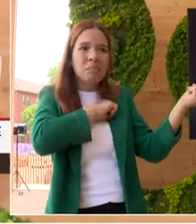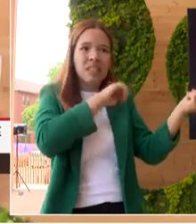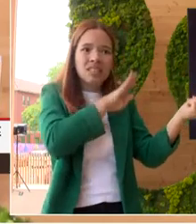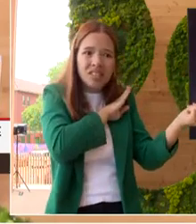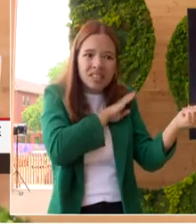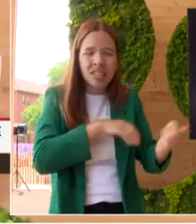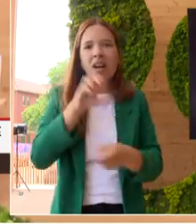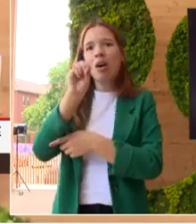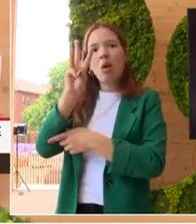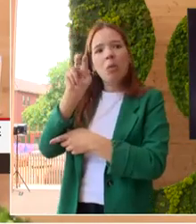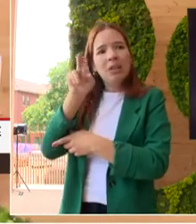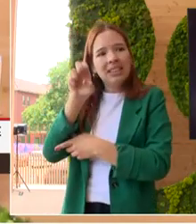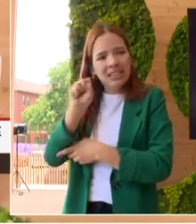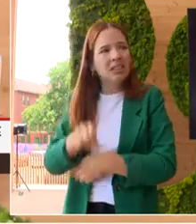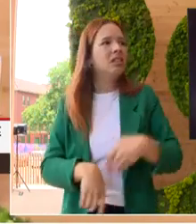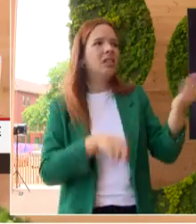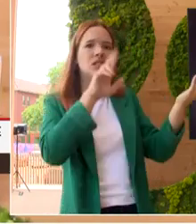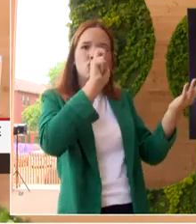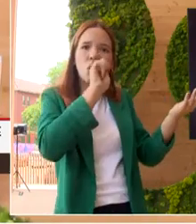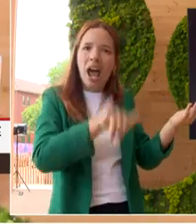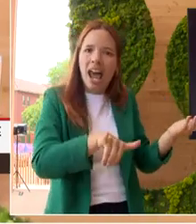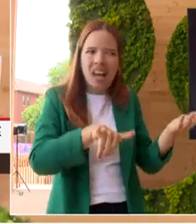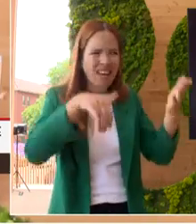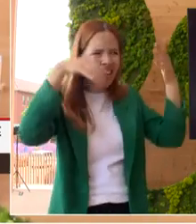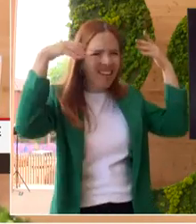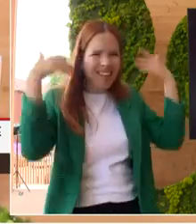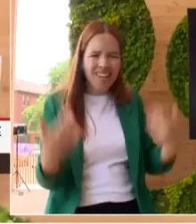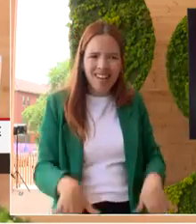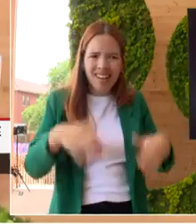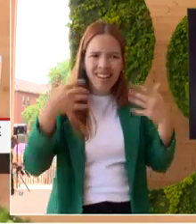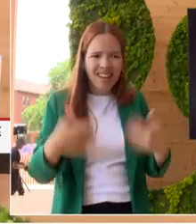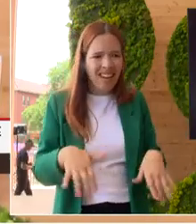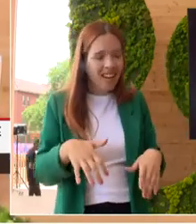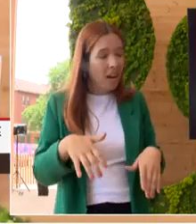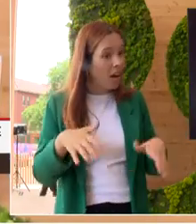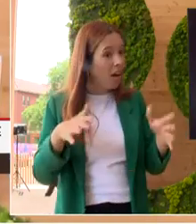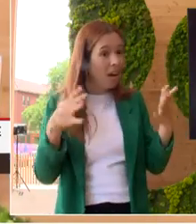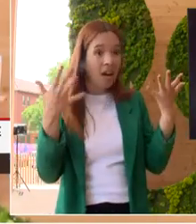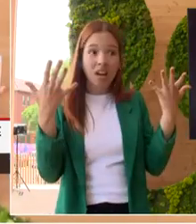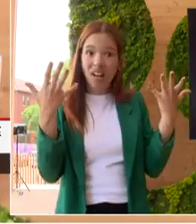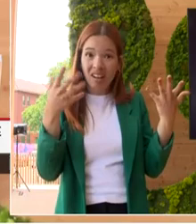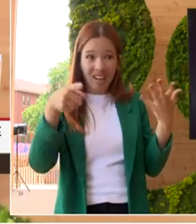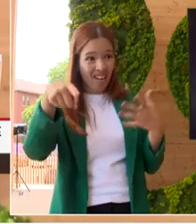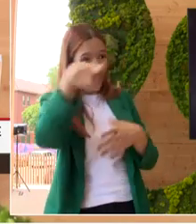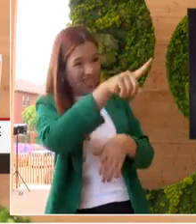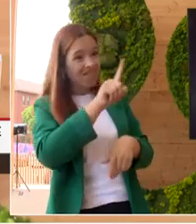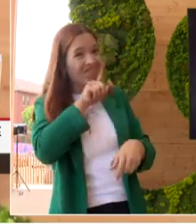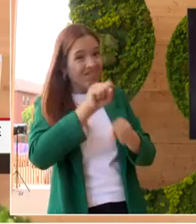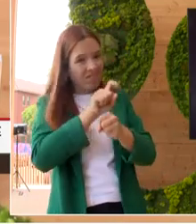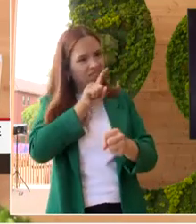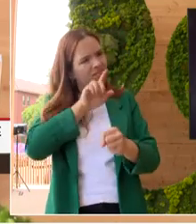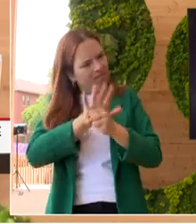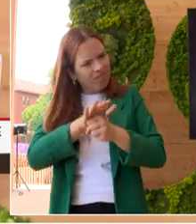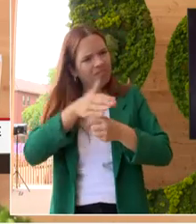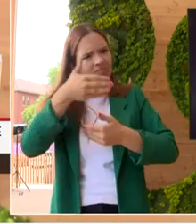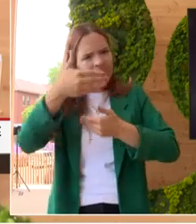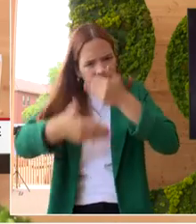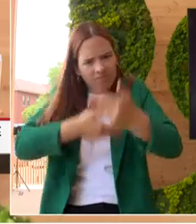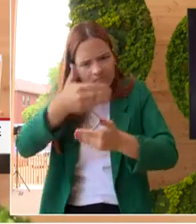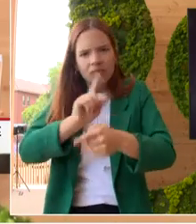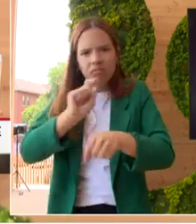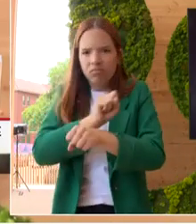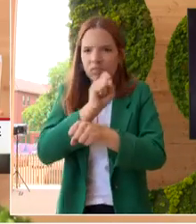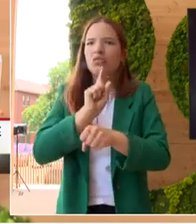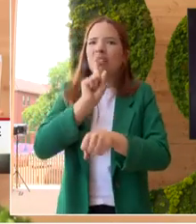Monica Ray, that possibility is now a reality. You can clap to that.